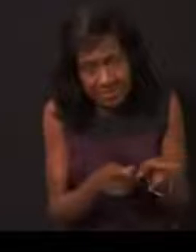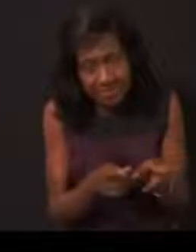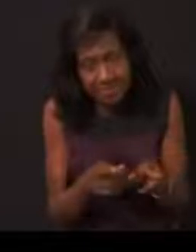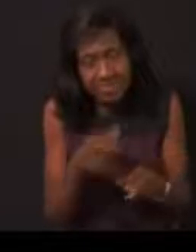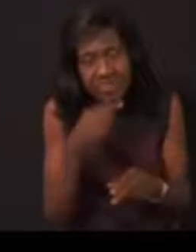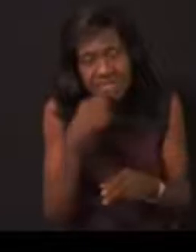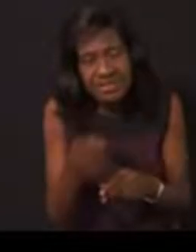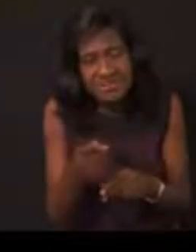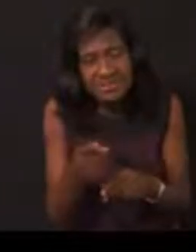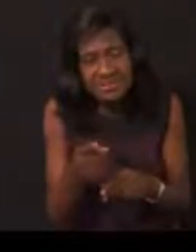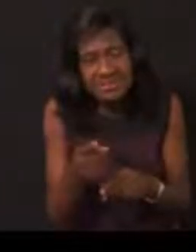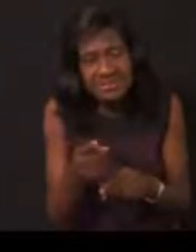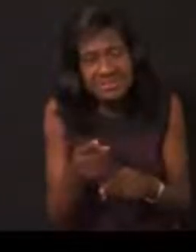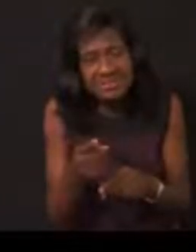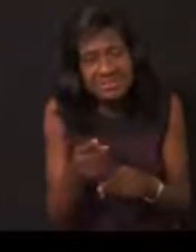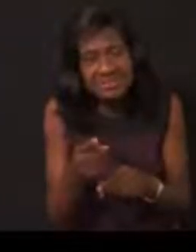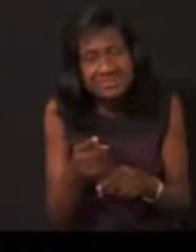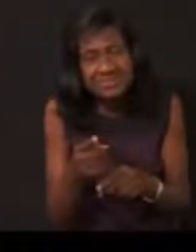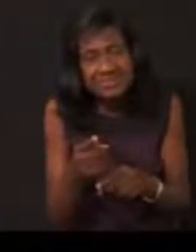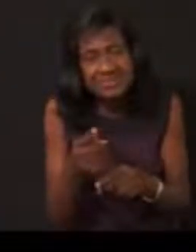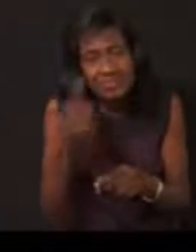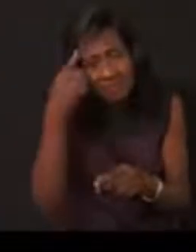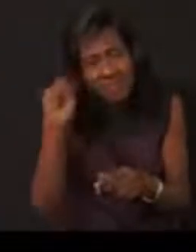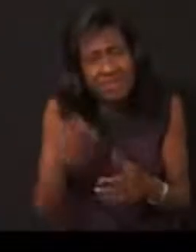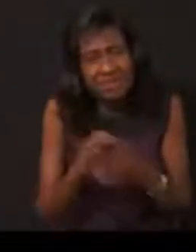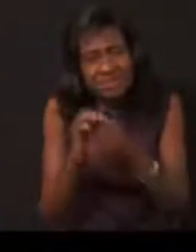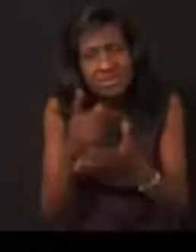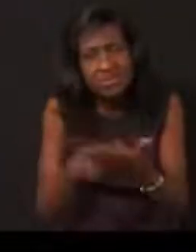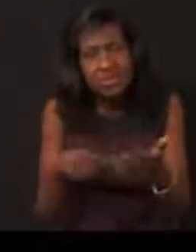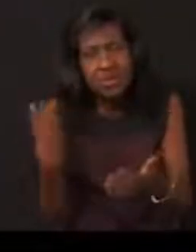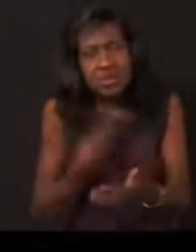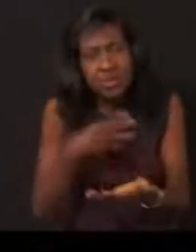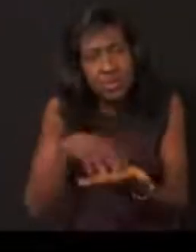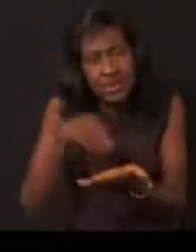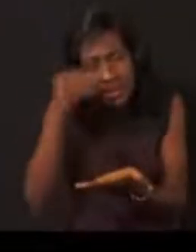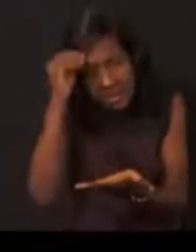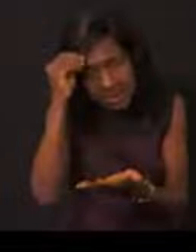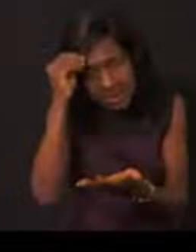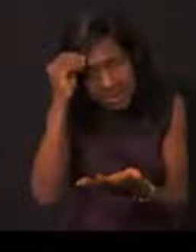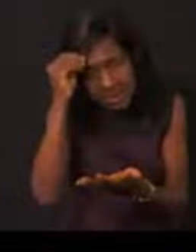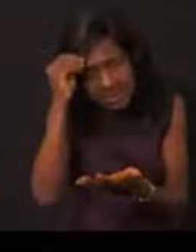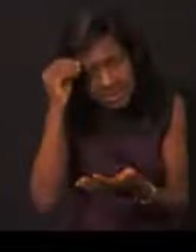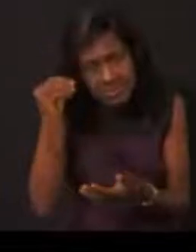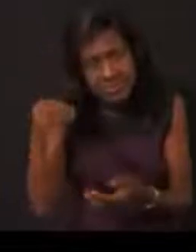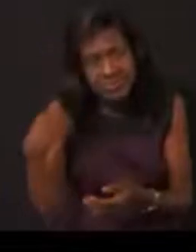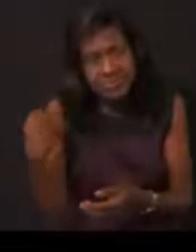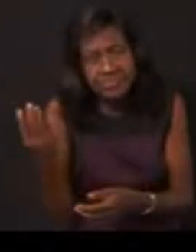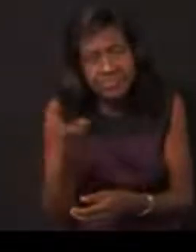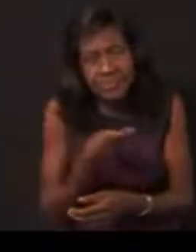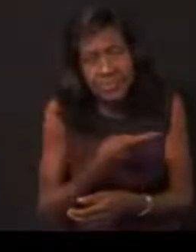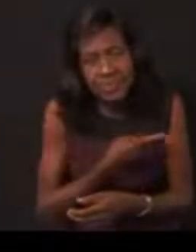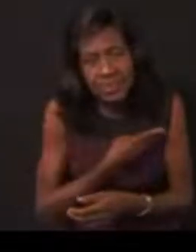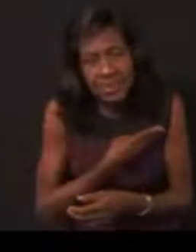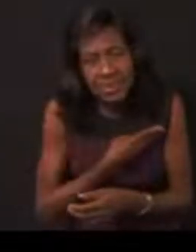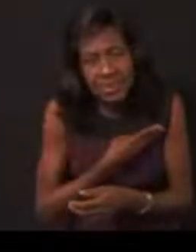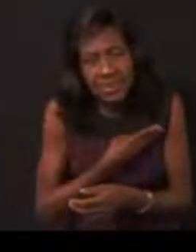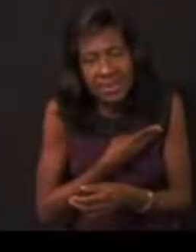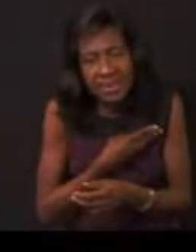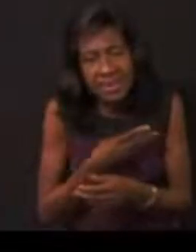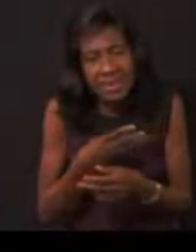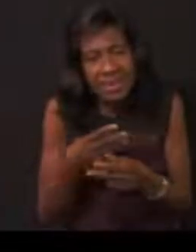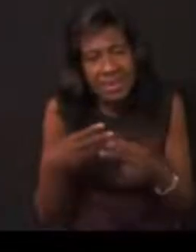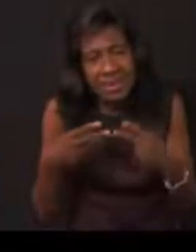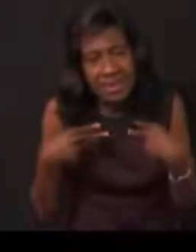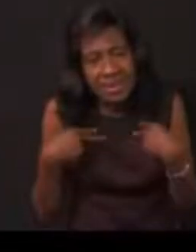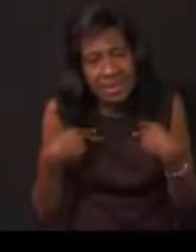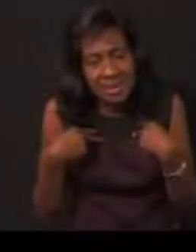safe to say that based on all the lessons that we have learned, we have really significantly built the